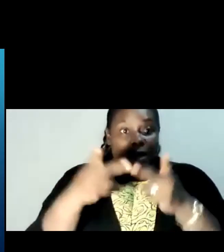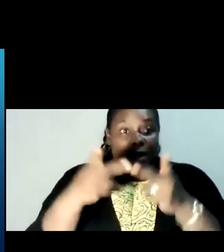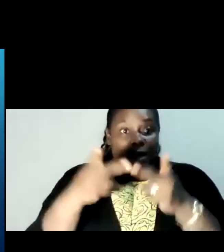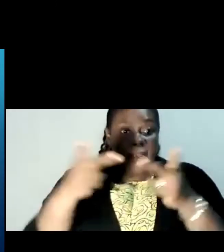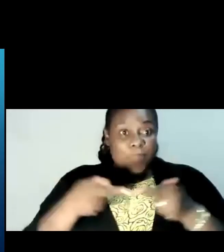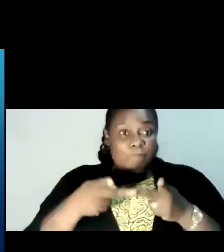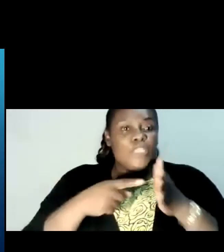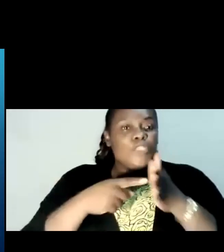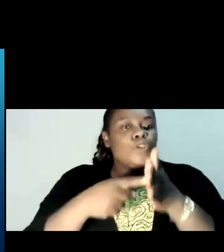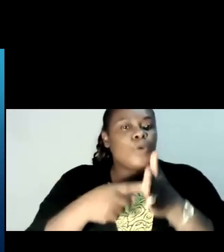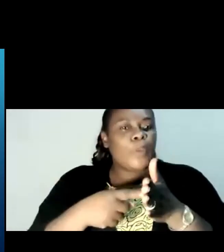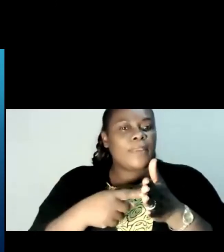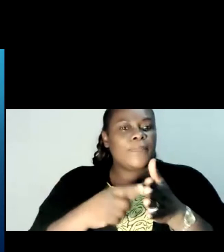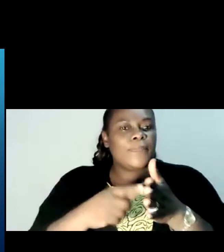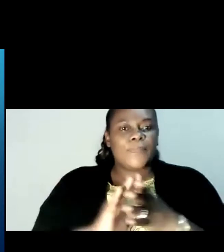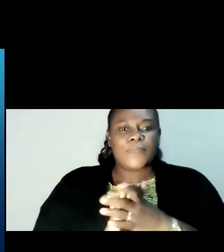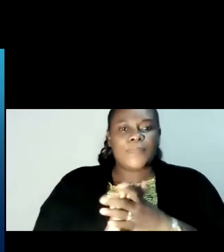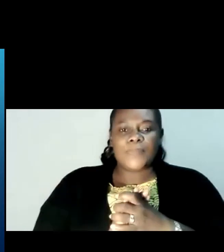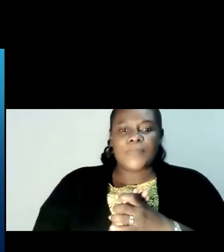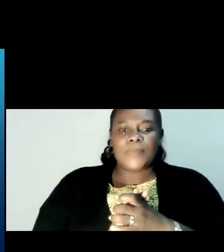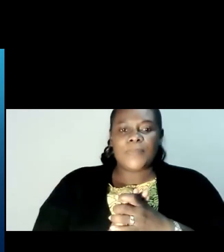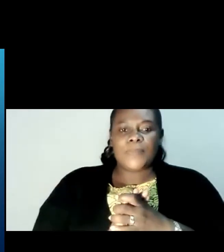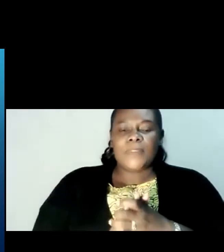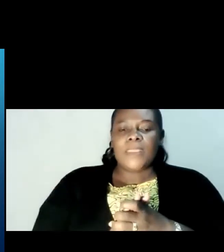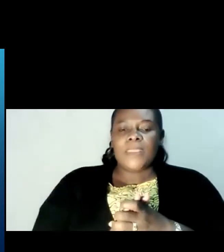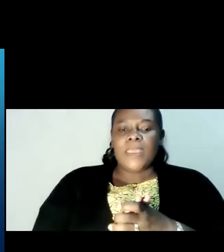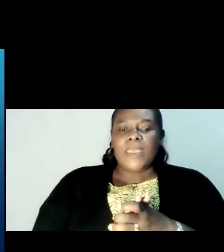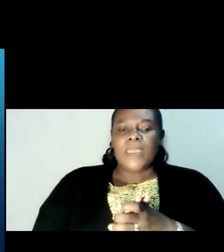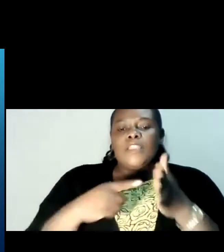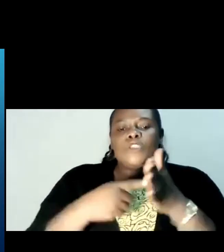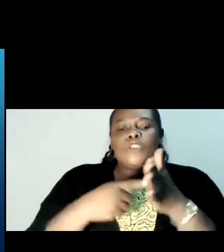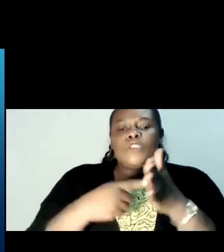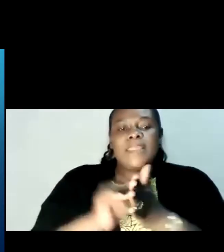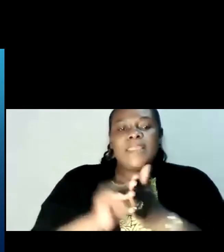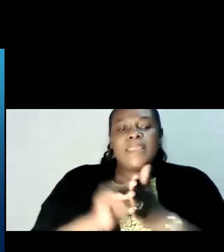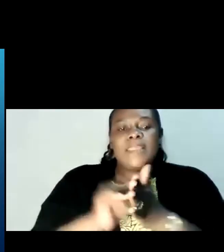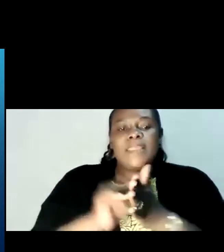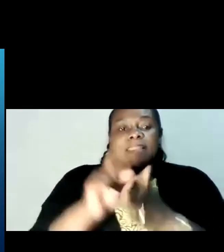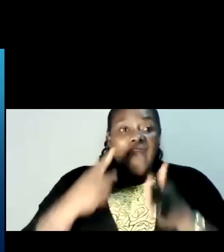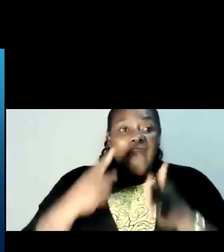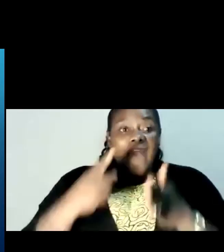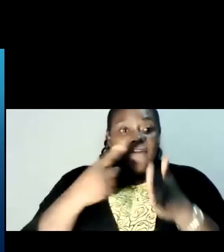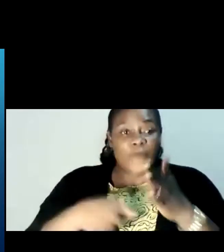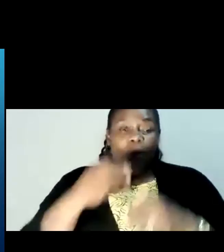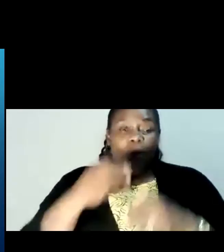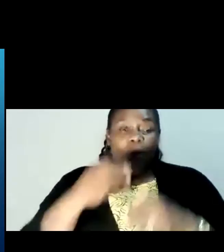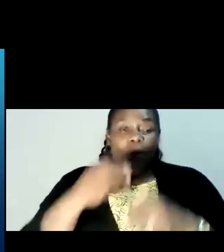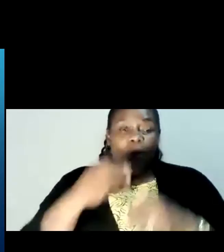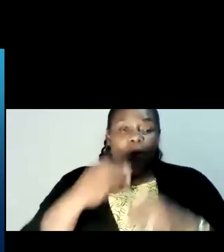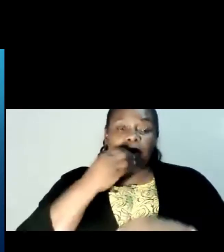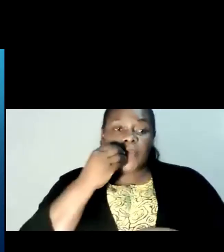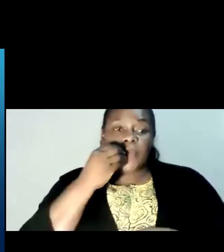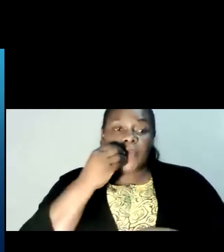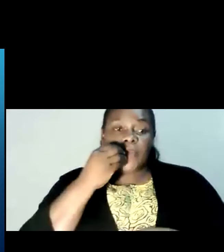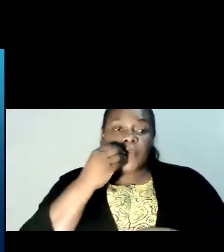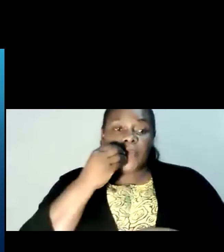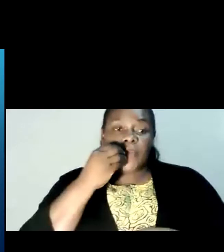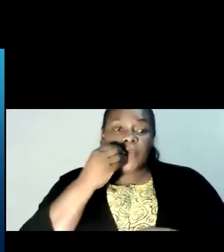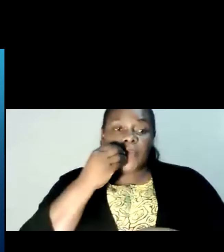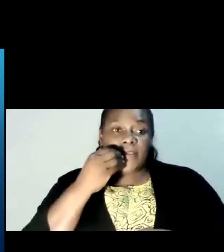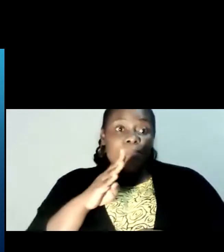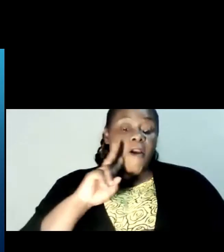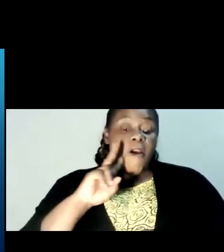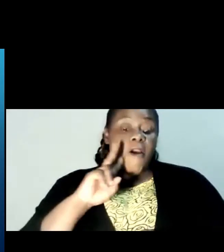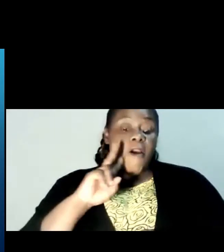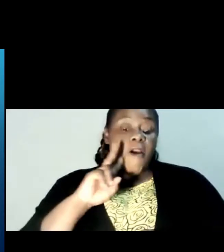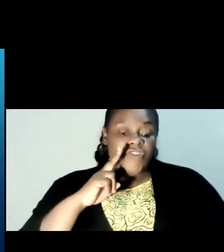that half of what we eat on our plate should consist of vegetables and fruits, right, with